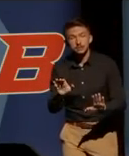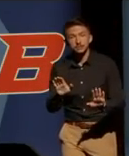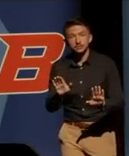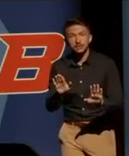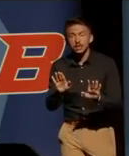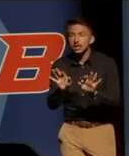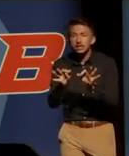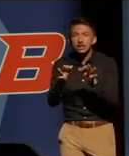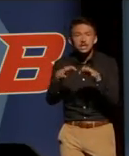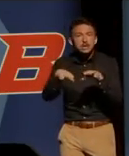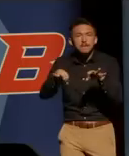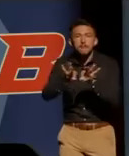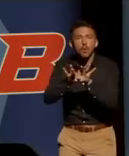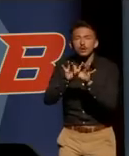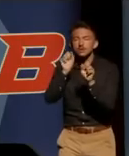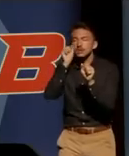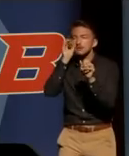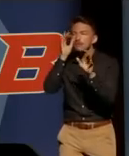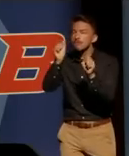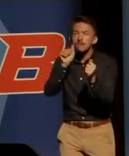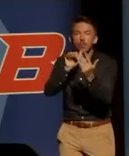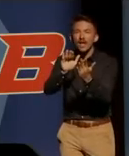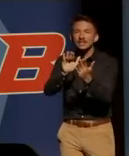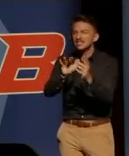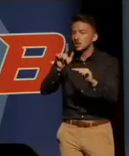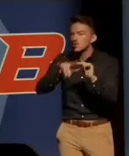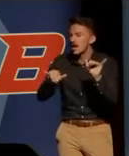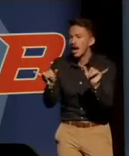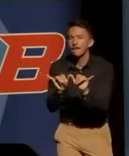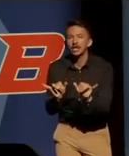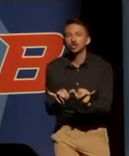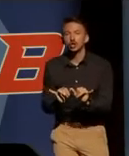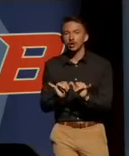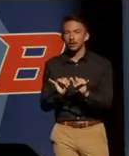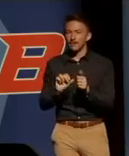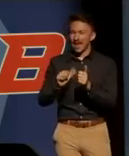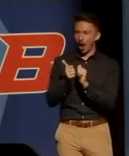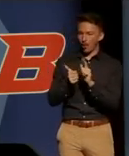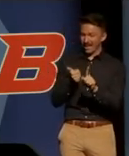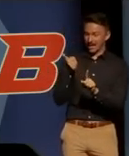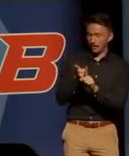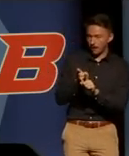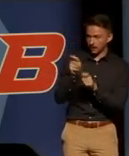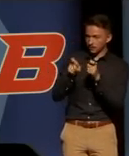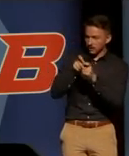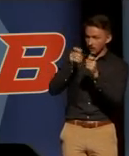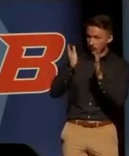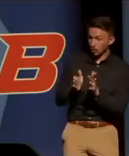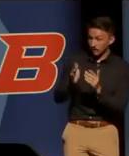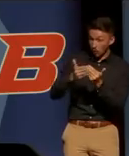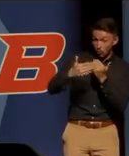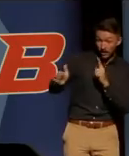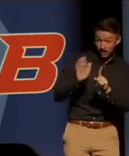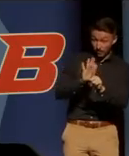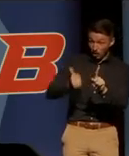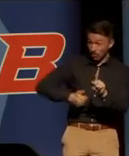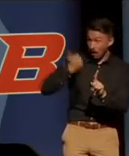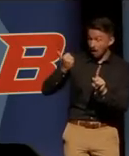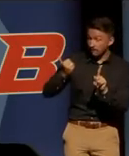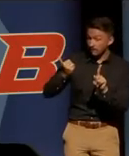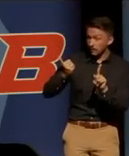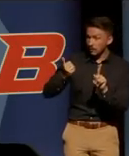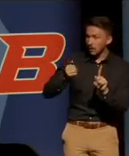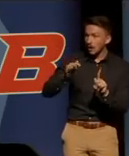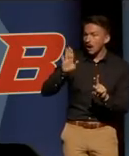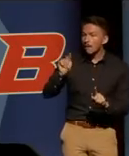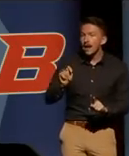are measurable and that impact people for the rest of their lives. It affects all